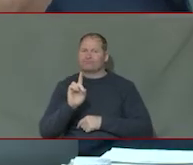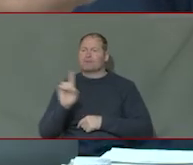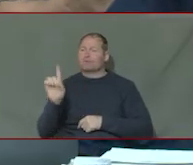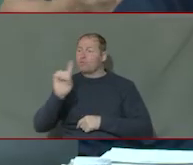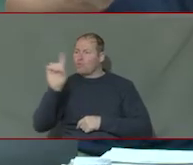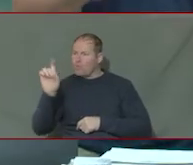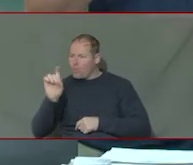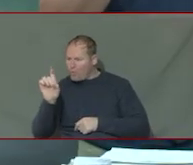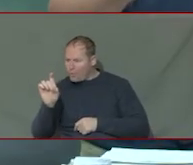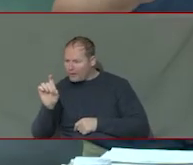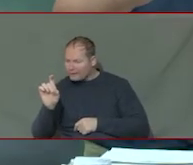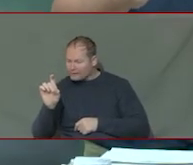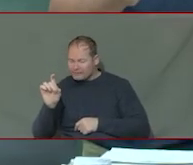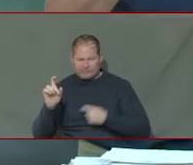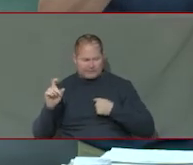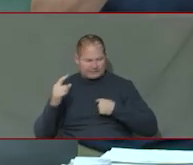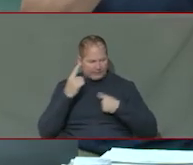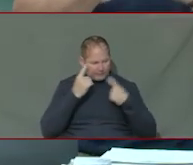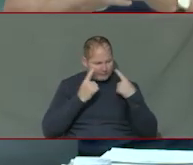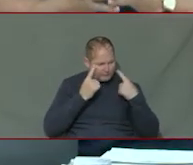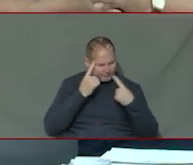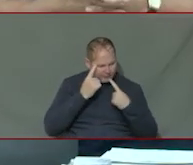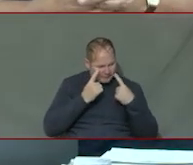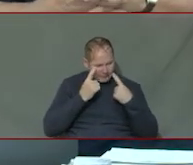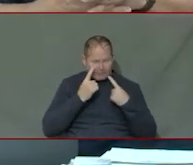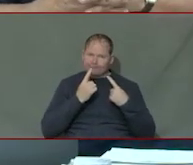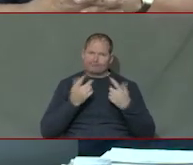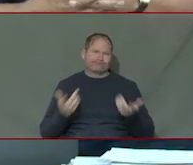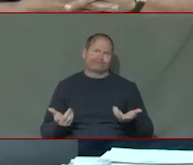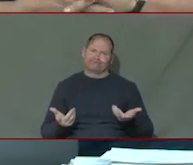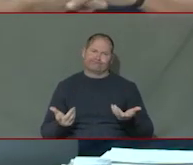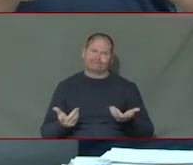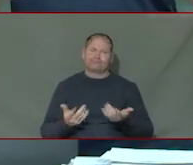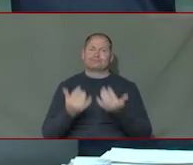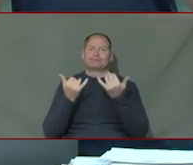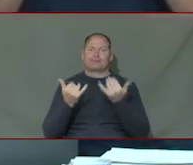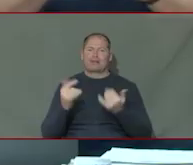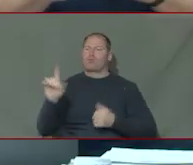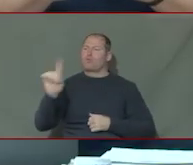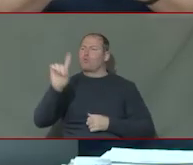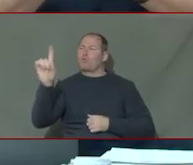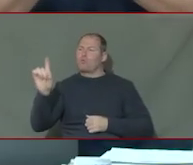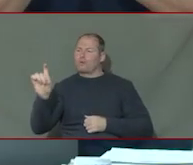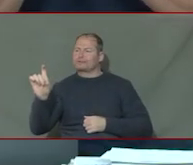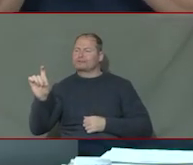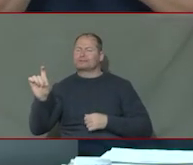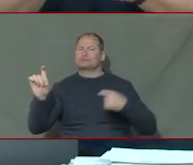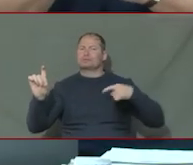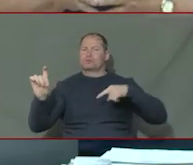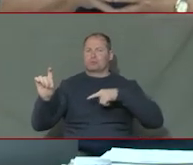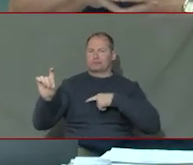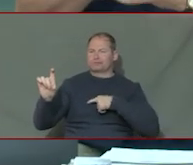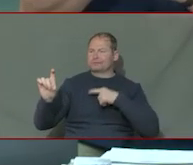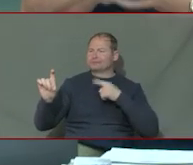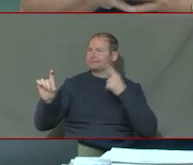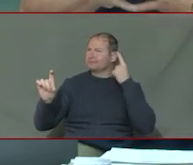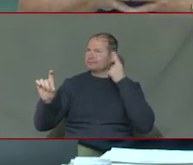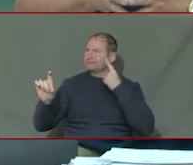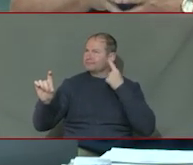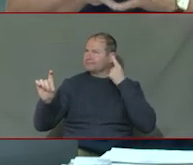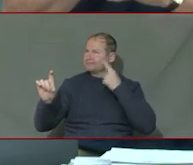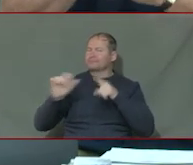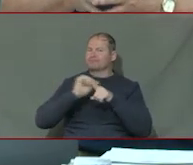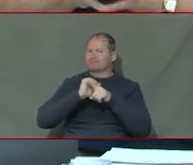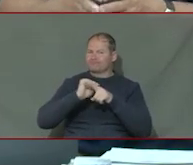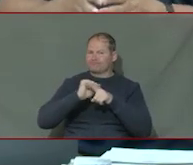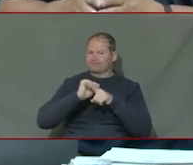must reason with yourself, and today we're going to look at some past questions to practice. The most important advice I can